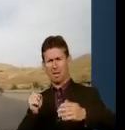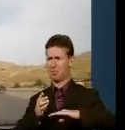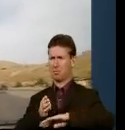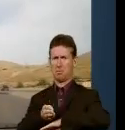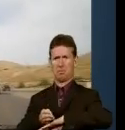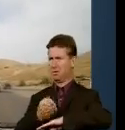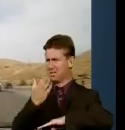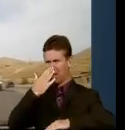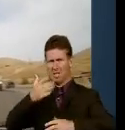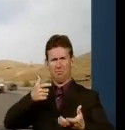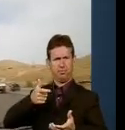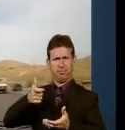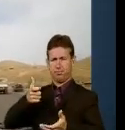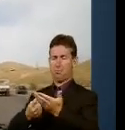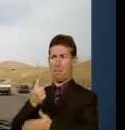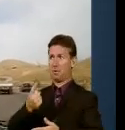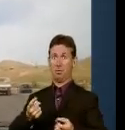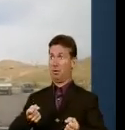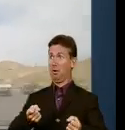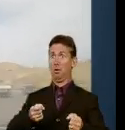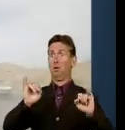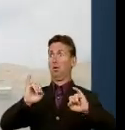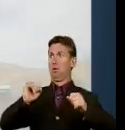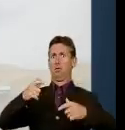themselves under fire.